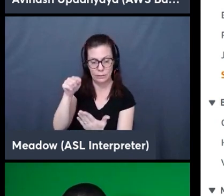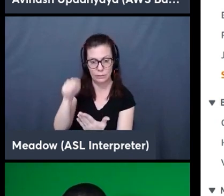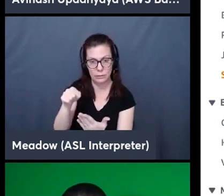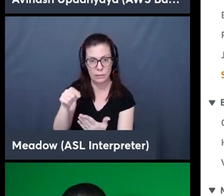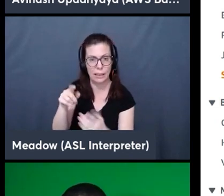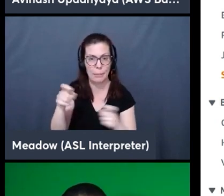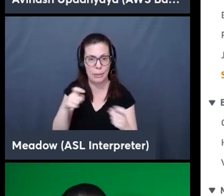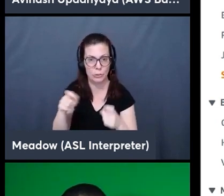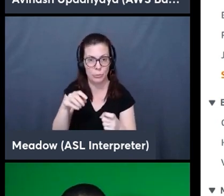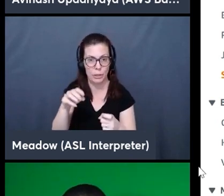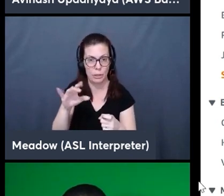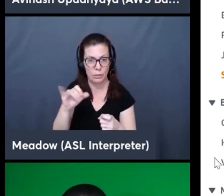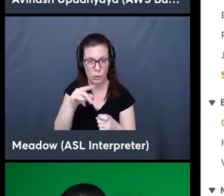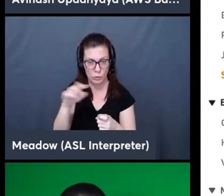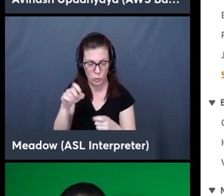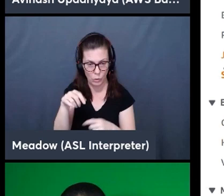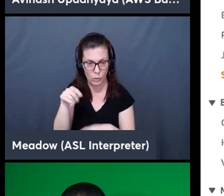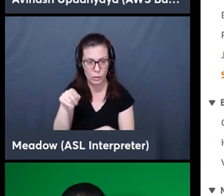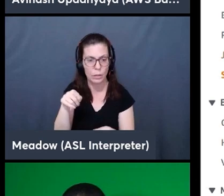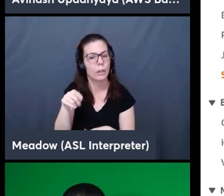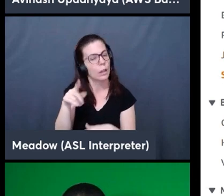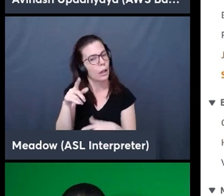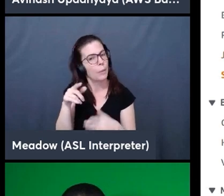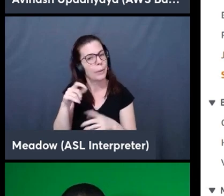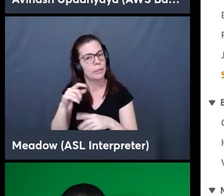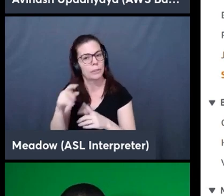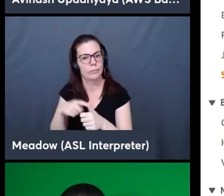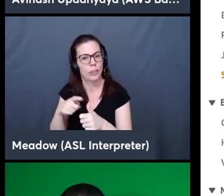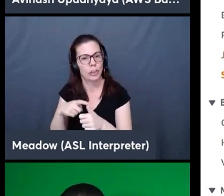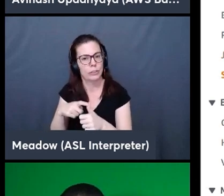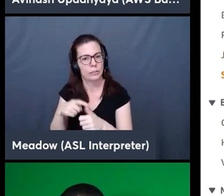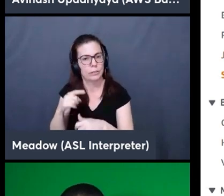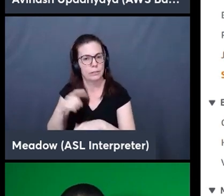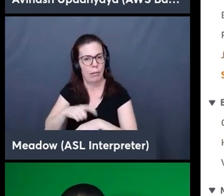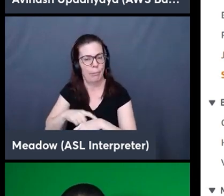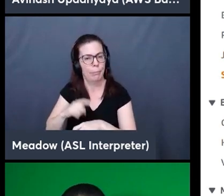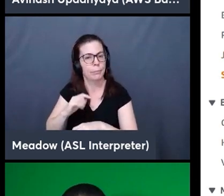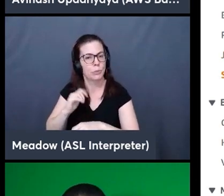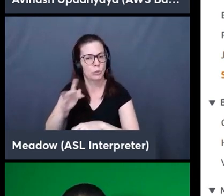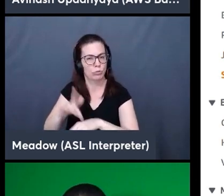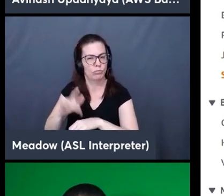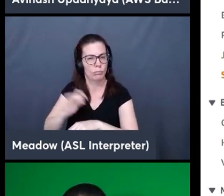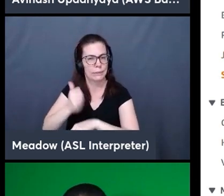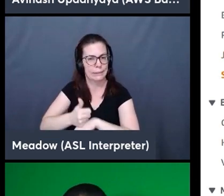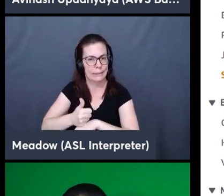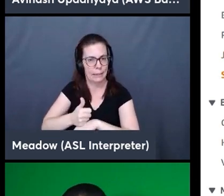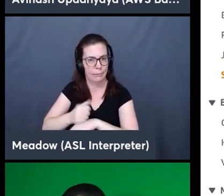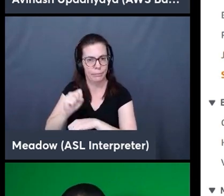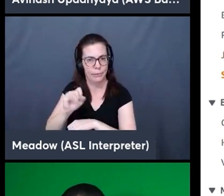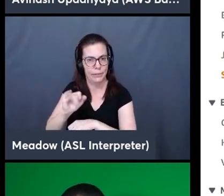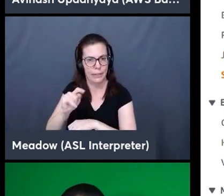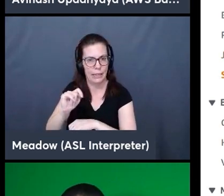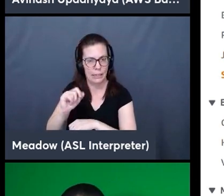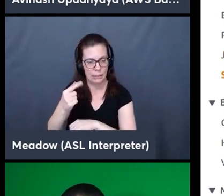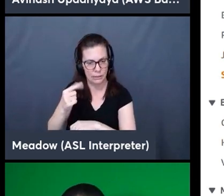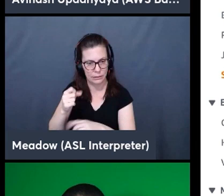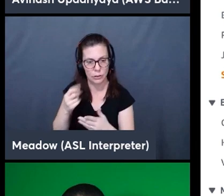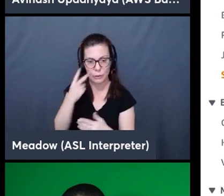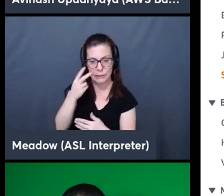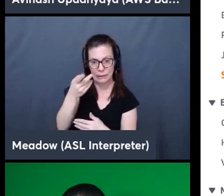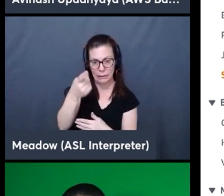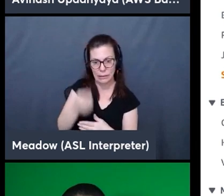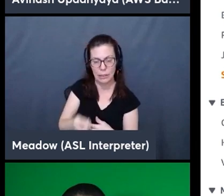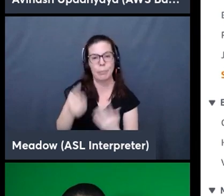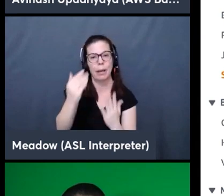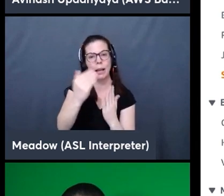Management Console, you need to go to settings for the first time. And right now I'm in settings. You see, these are the list